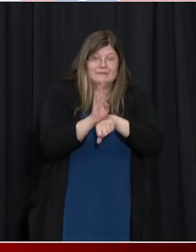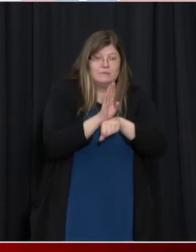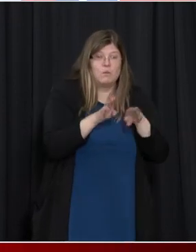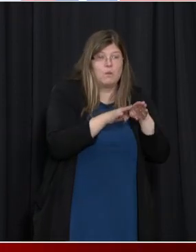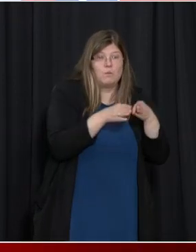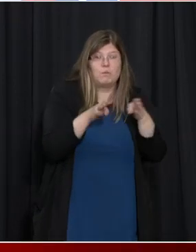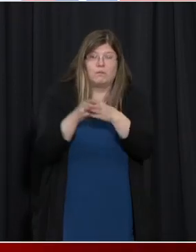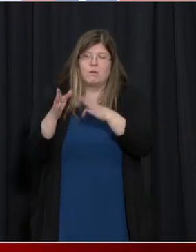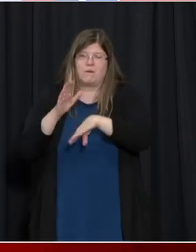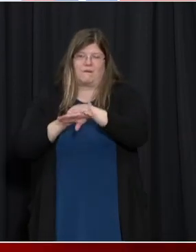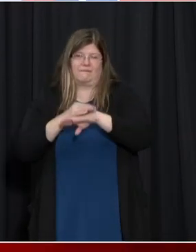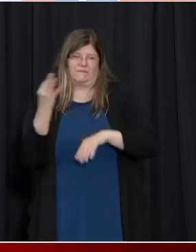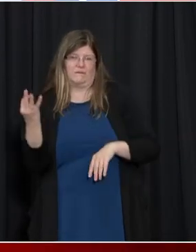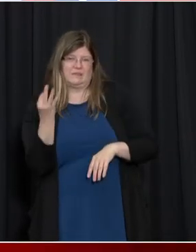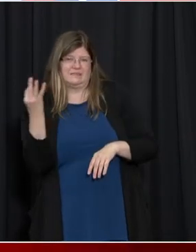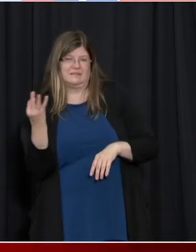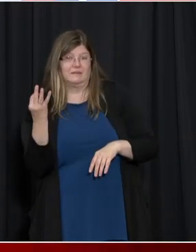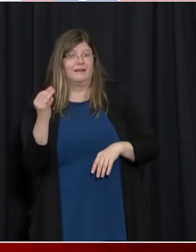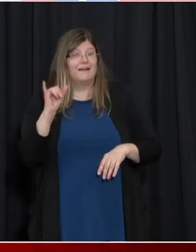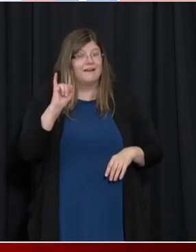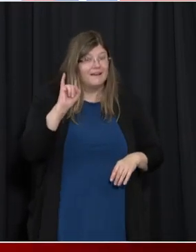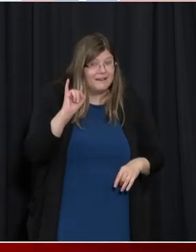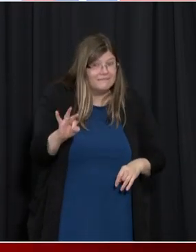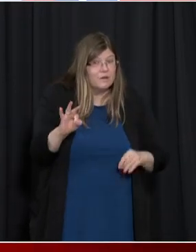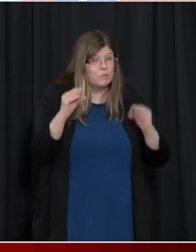these trends hold.